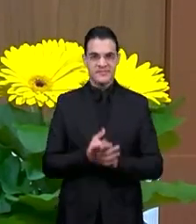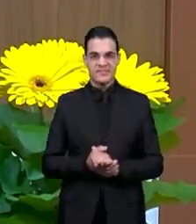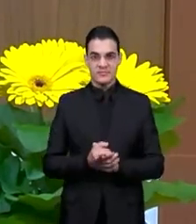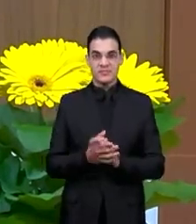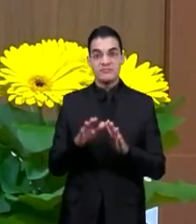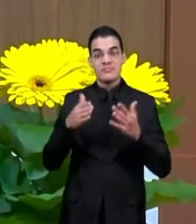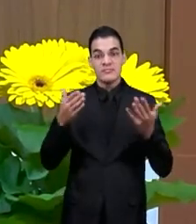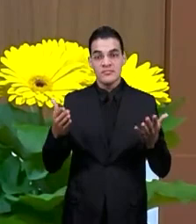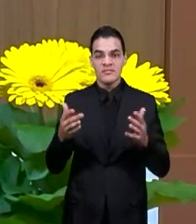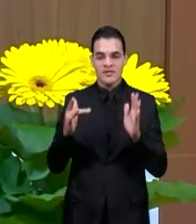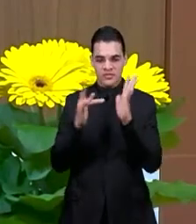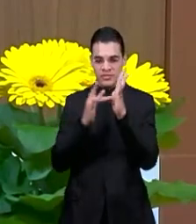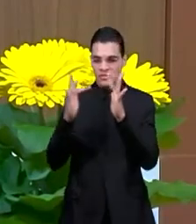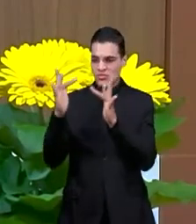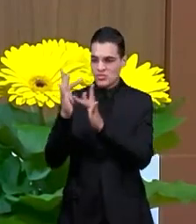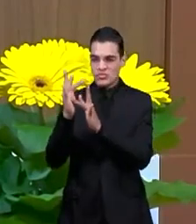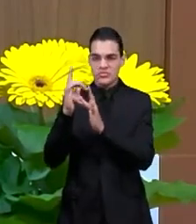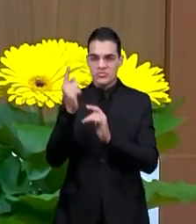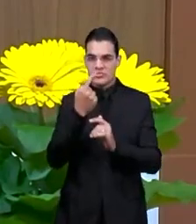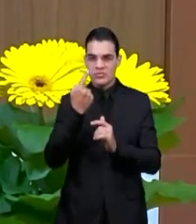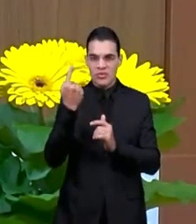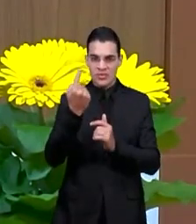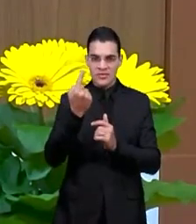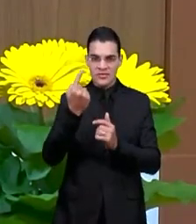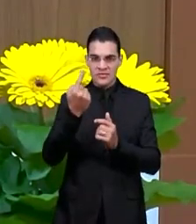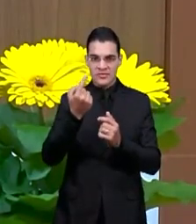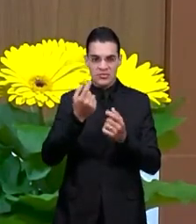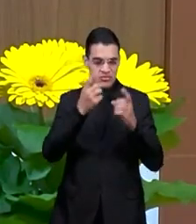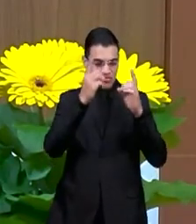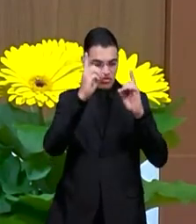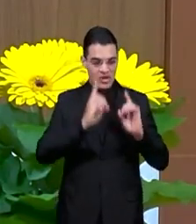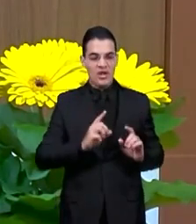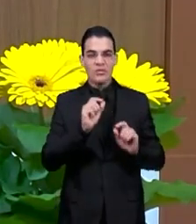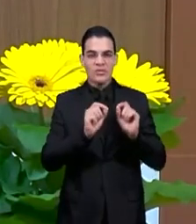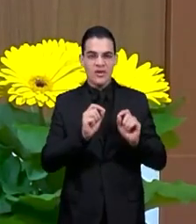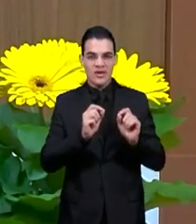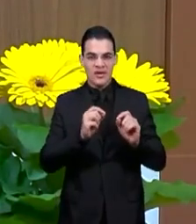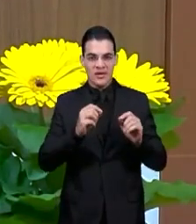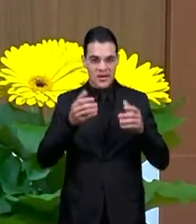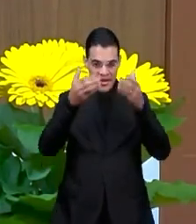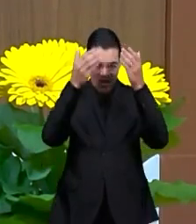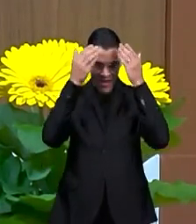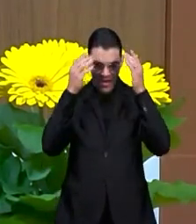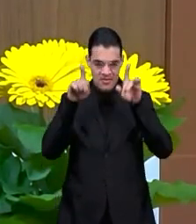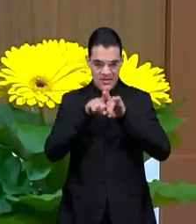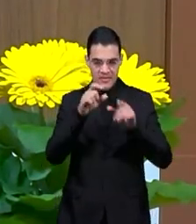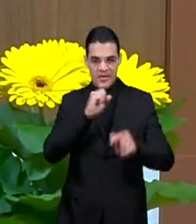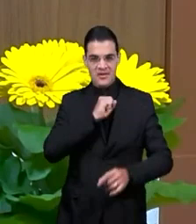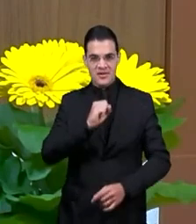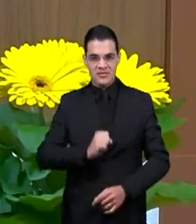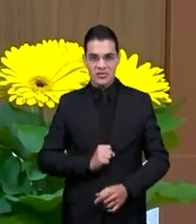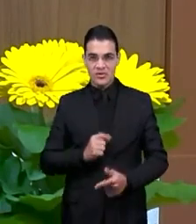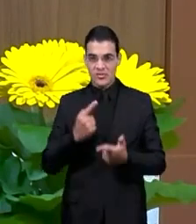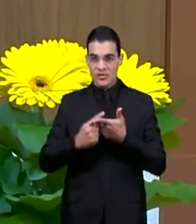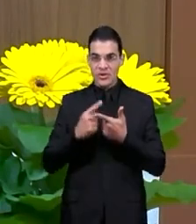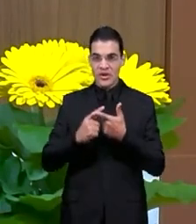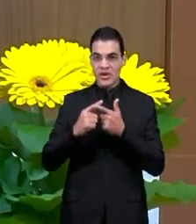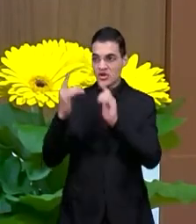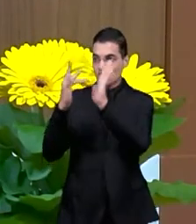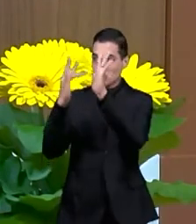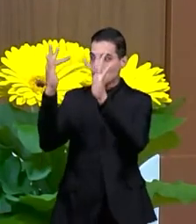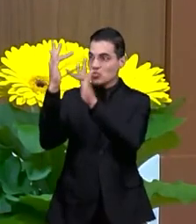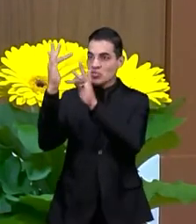priests. Priests because he enables us to come into the Holy of Holies through him who is the high